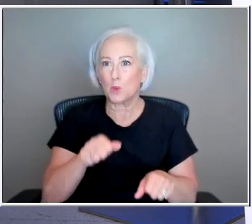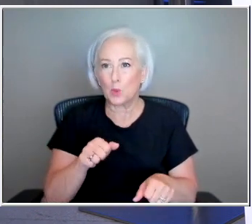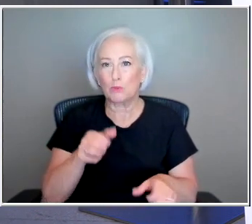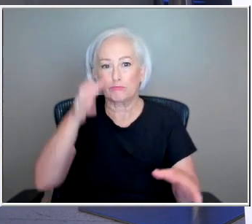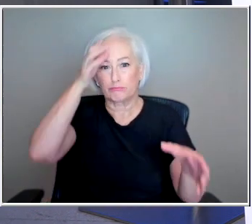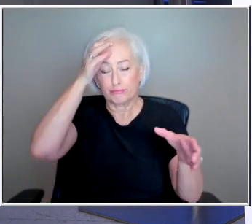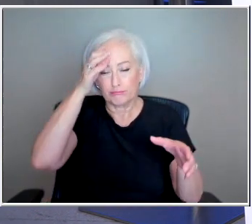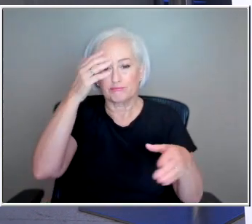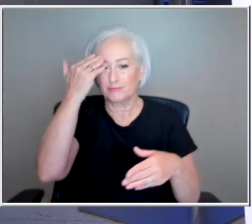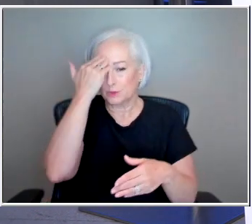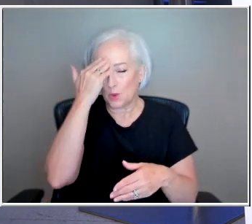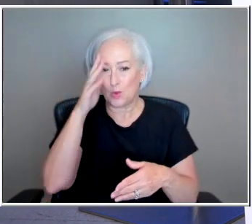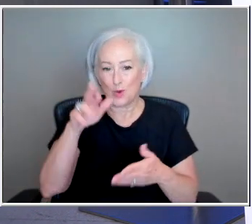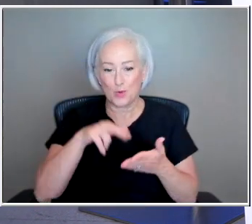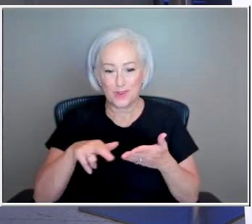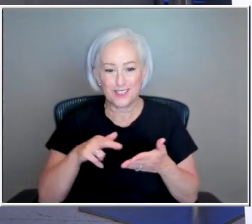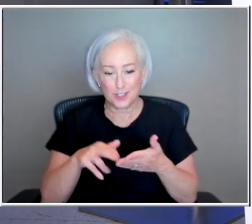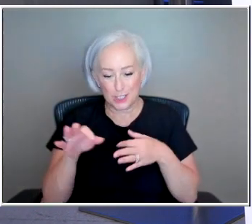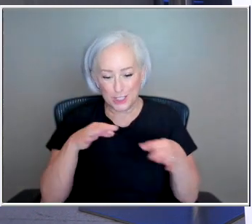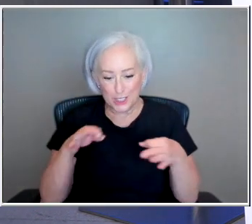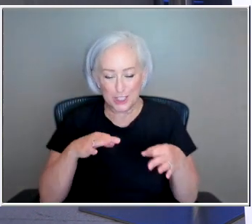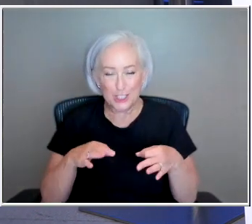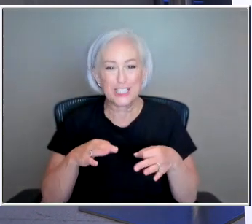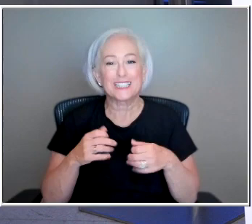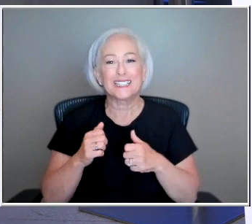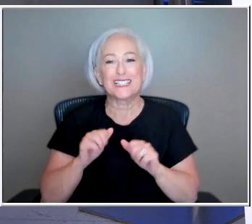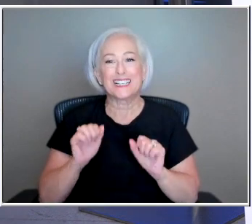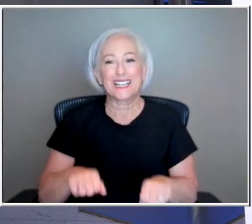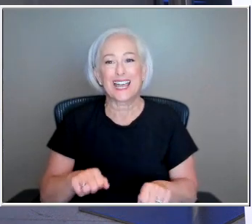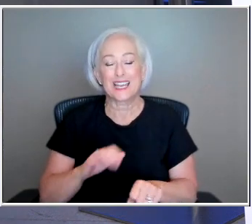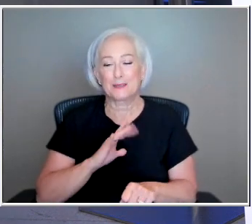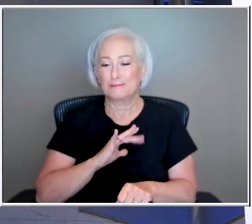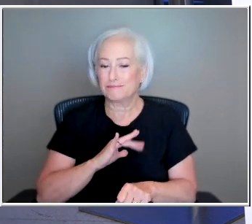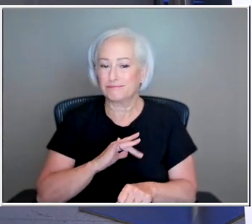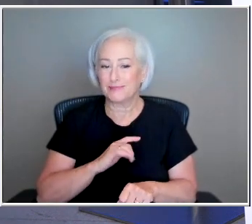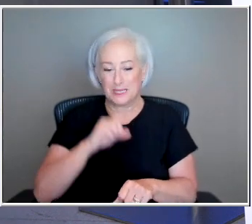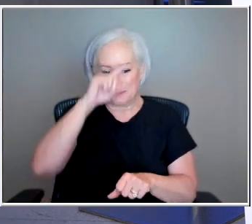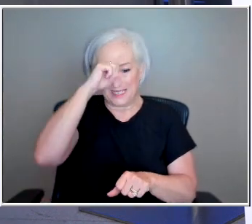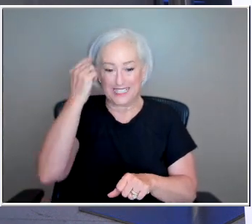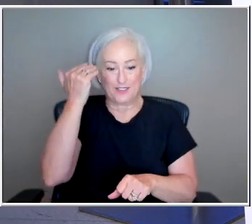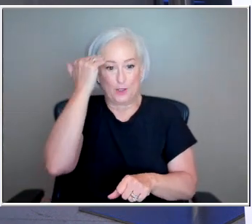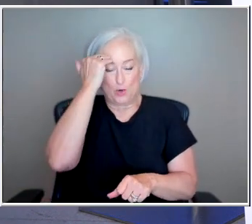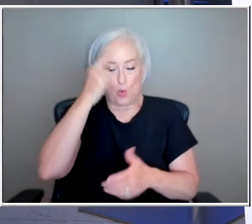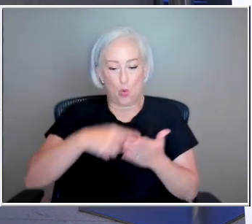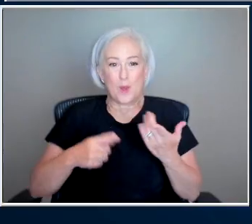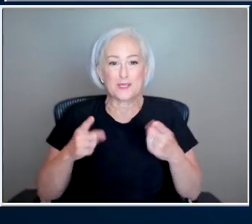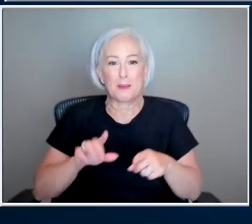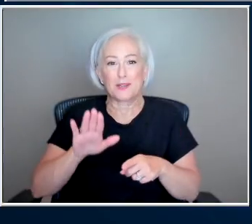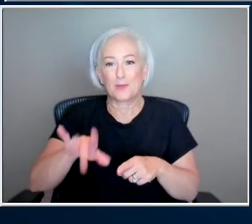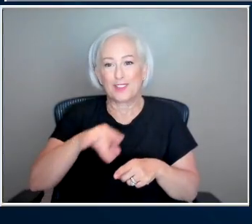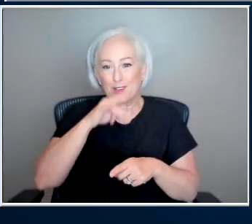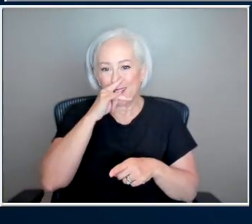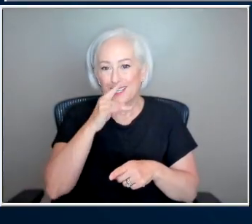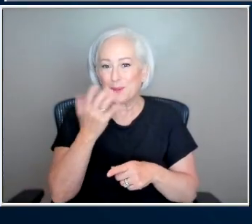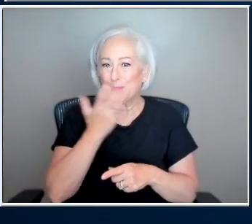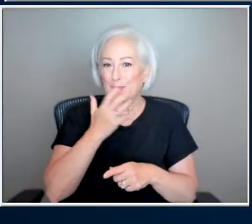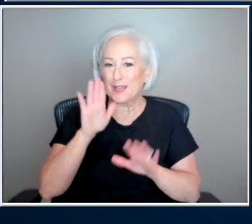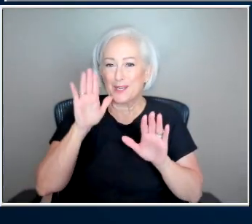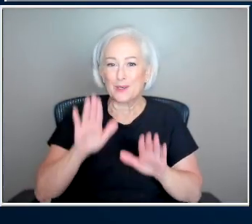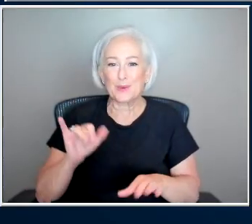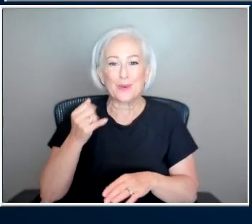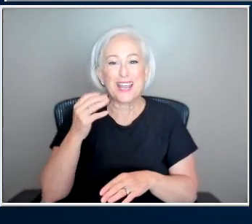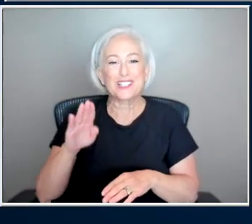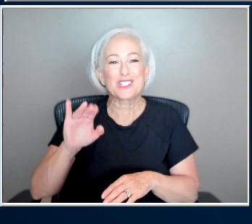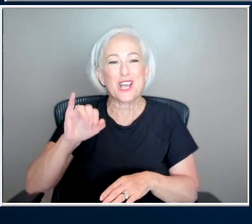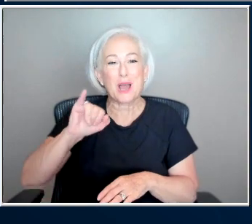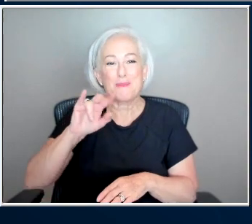this pseudo medical background, because when it comes to your kid, you did a very good job, Izzy, by the way. Just your stuff. Nobody knows